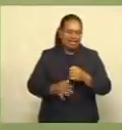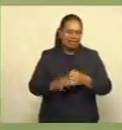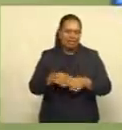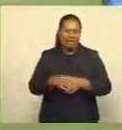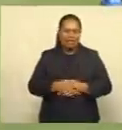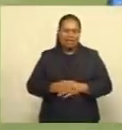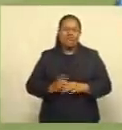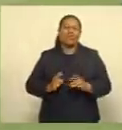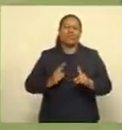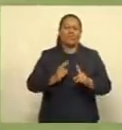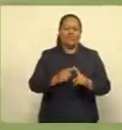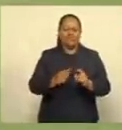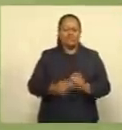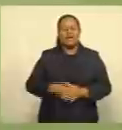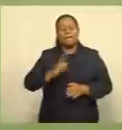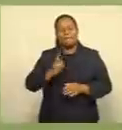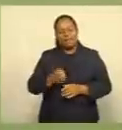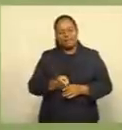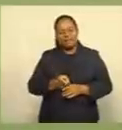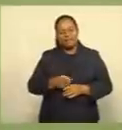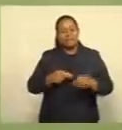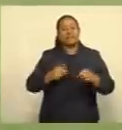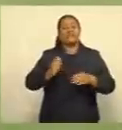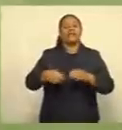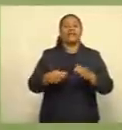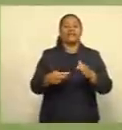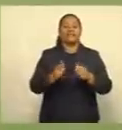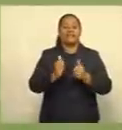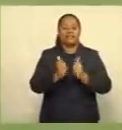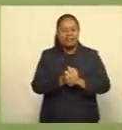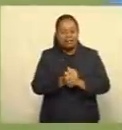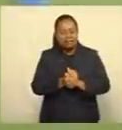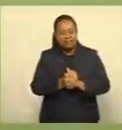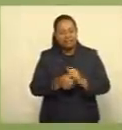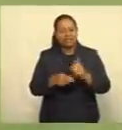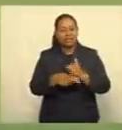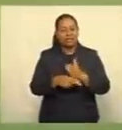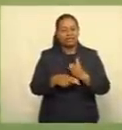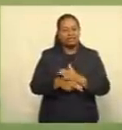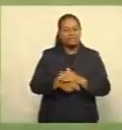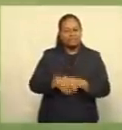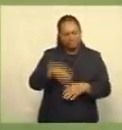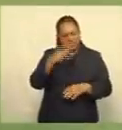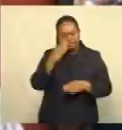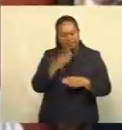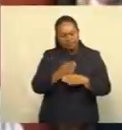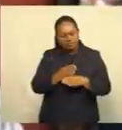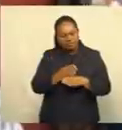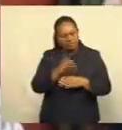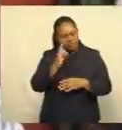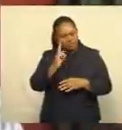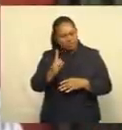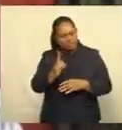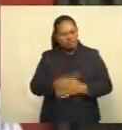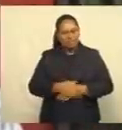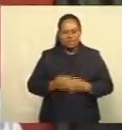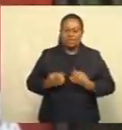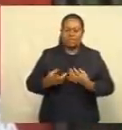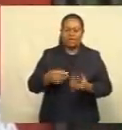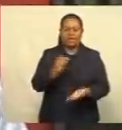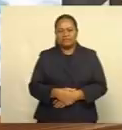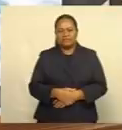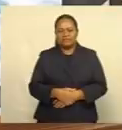And come the next game against Navua, which we are treating as a very tough match, we'll prepare really hard for that